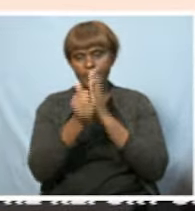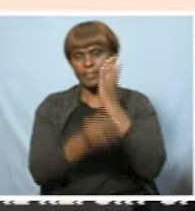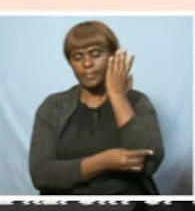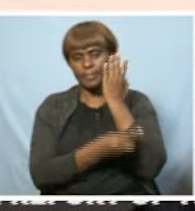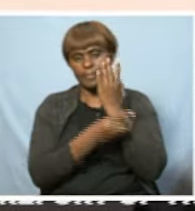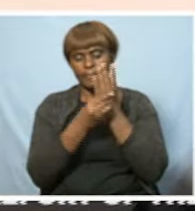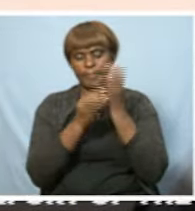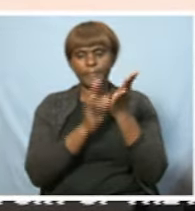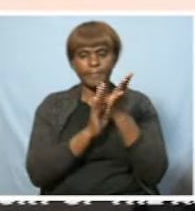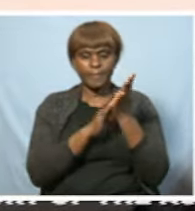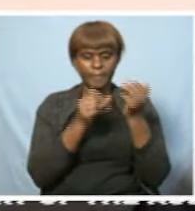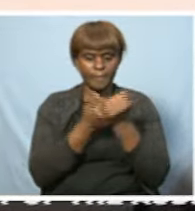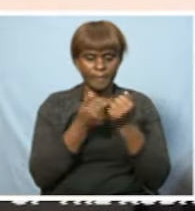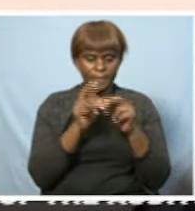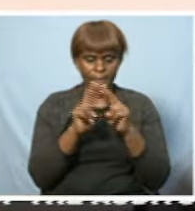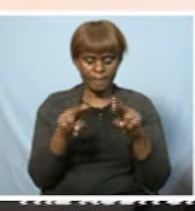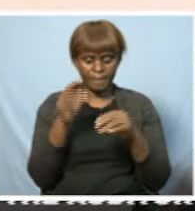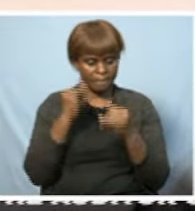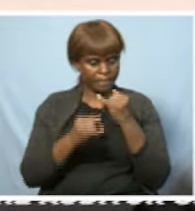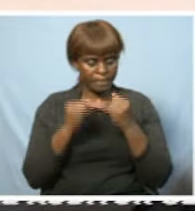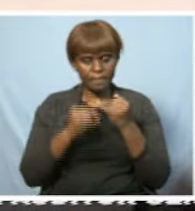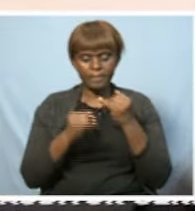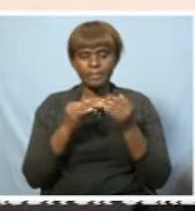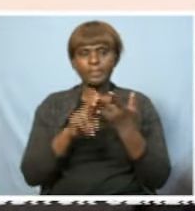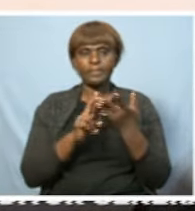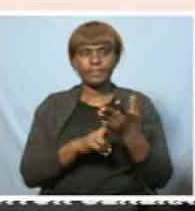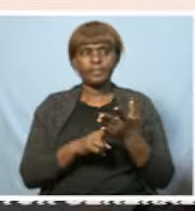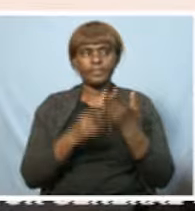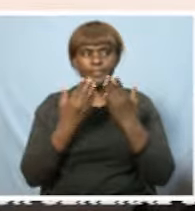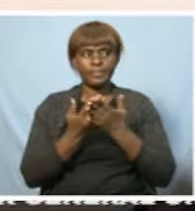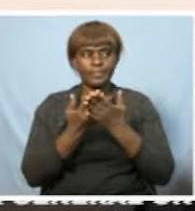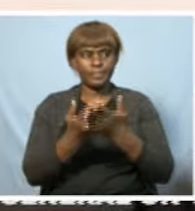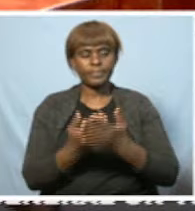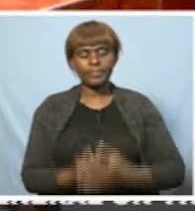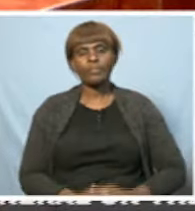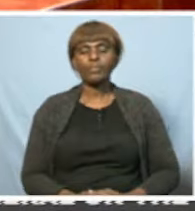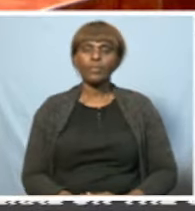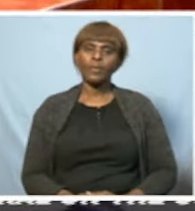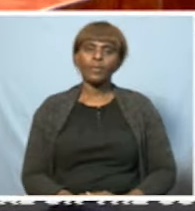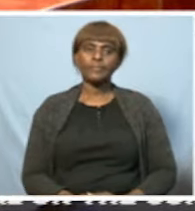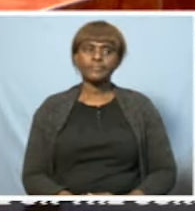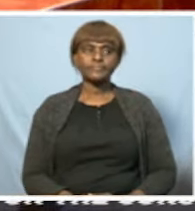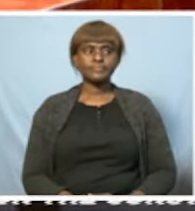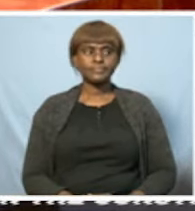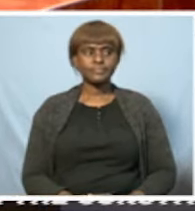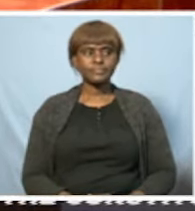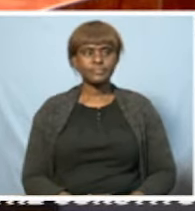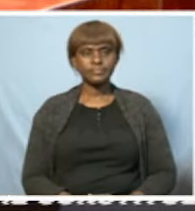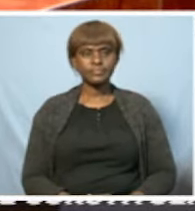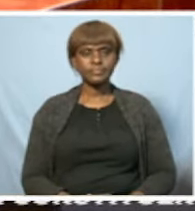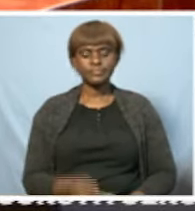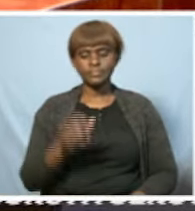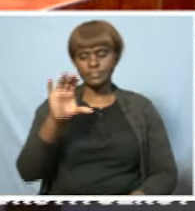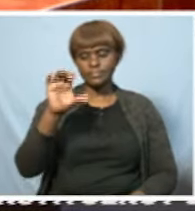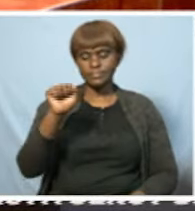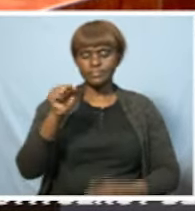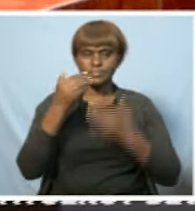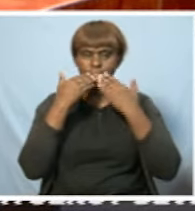bursaries. Chair, that marks the end of the report. I submit. Thank you so much, CS,